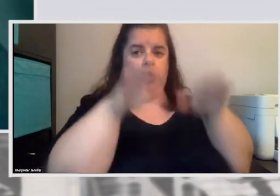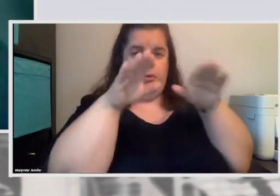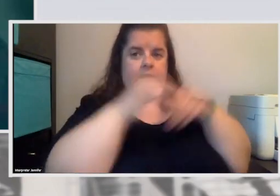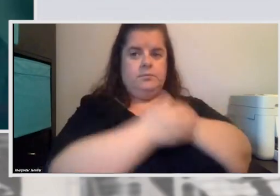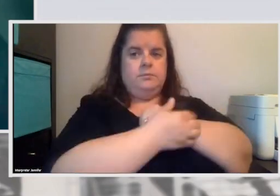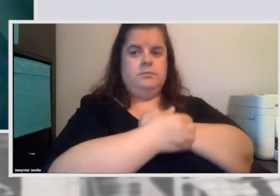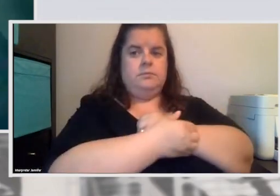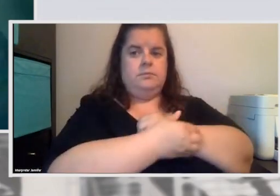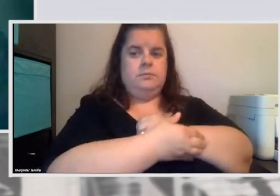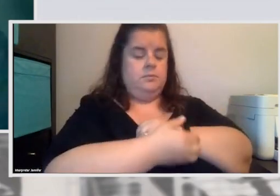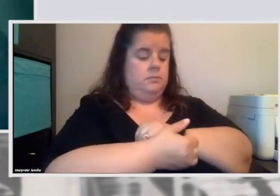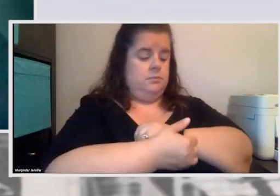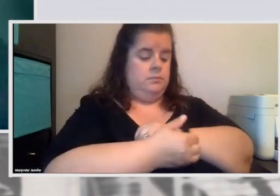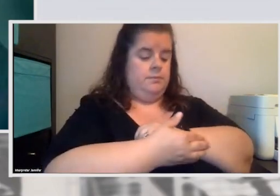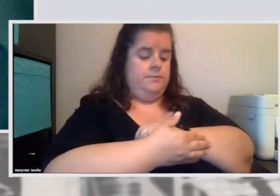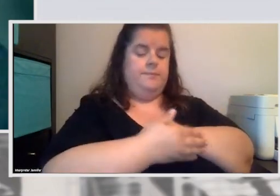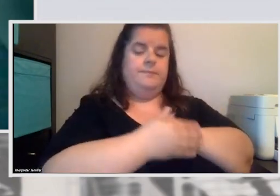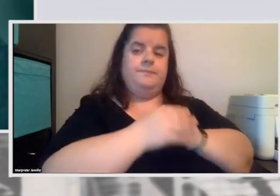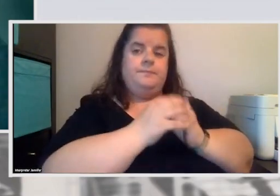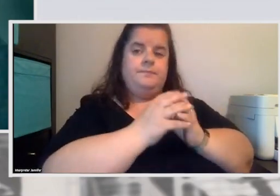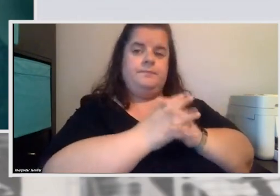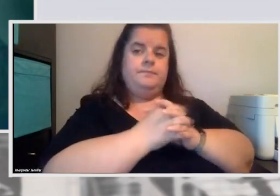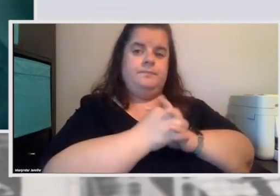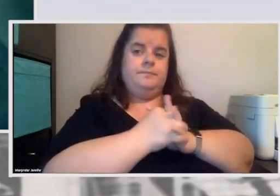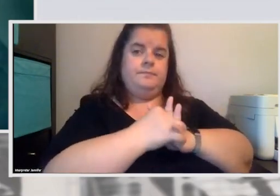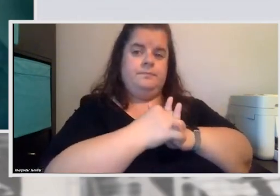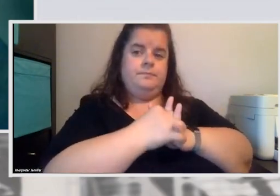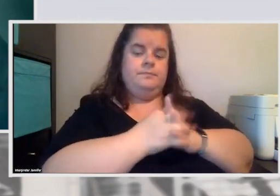nature. In terms of the